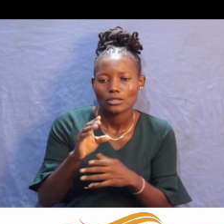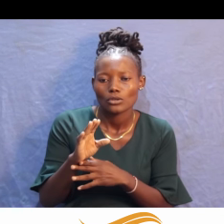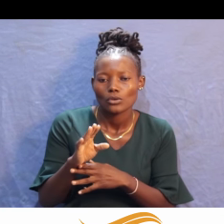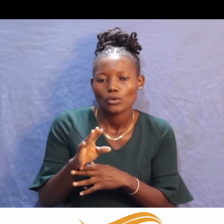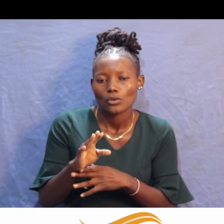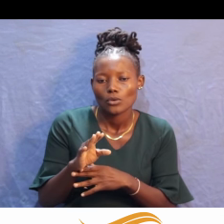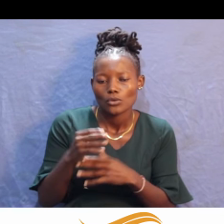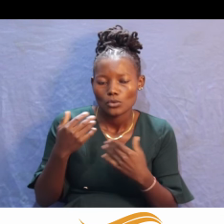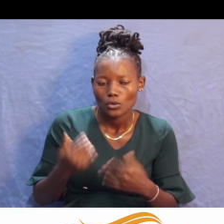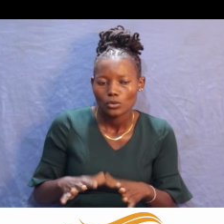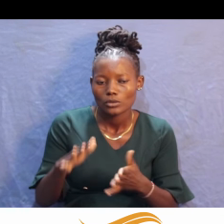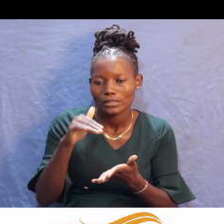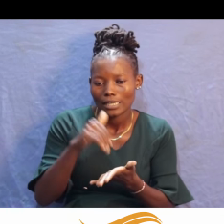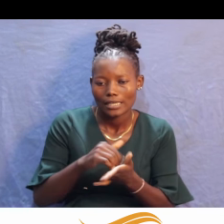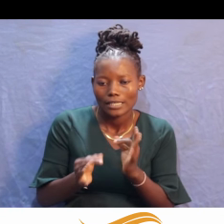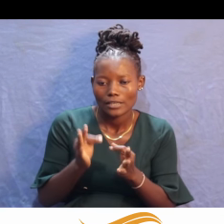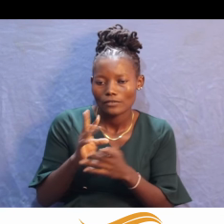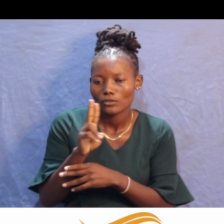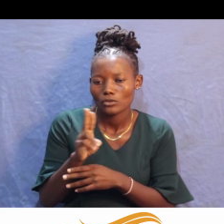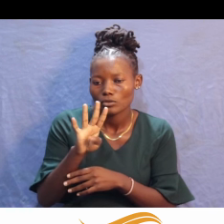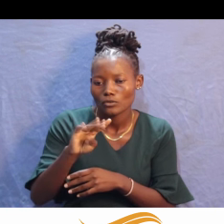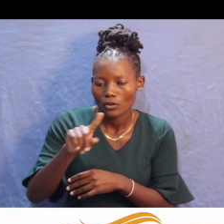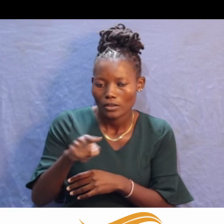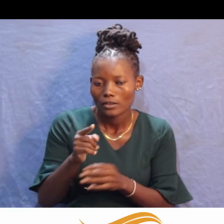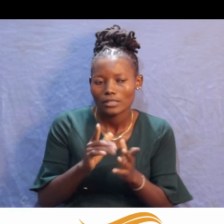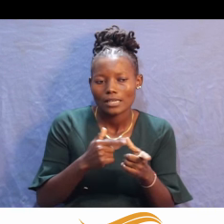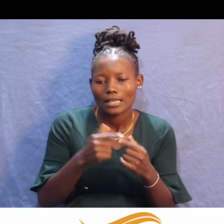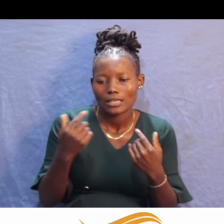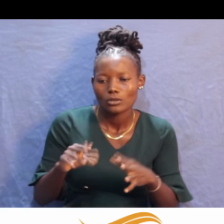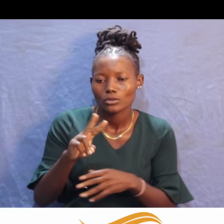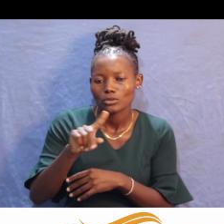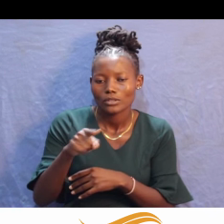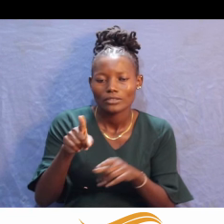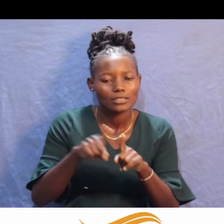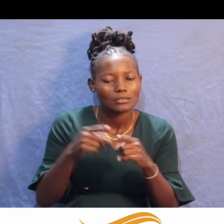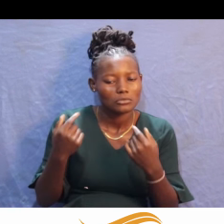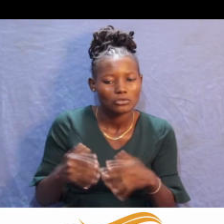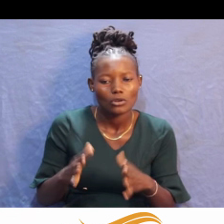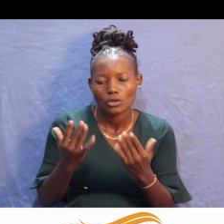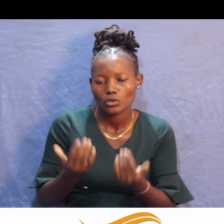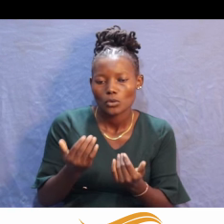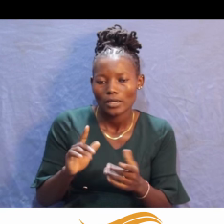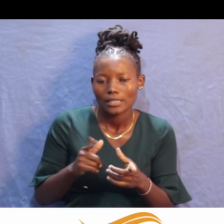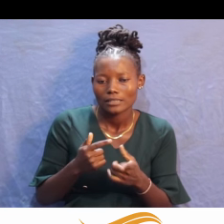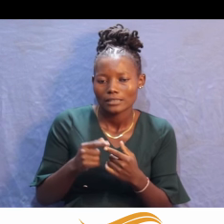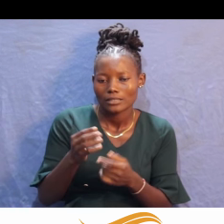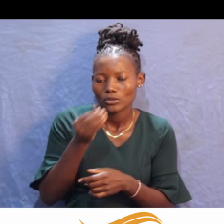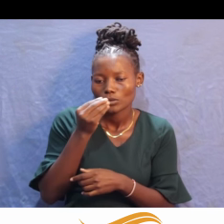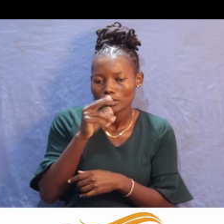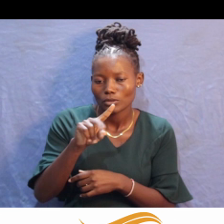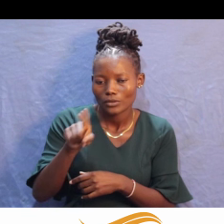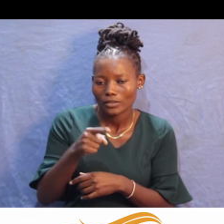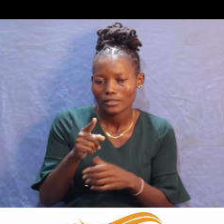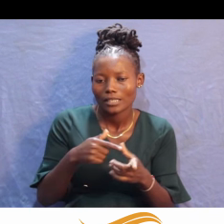in 4,000, you burn 2,000 a day, you're going to gain weight. And it goes the opposite. If you take in 2,000, you burn 3,000, you're